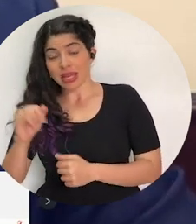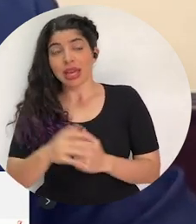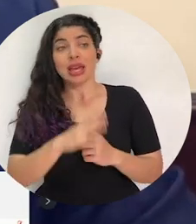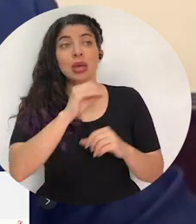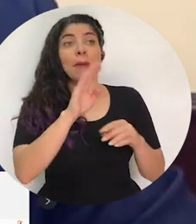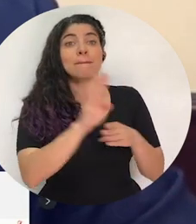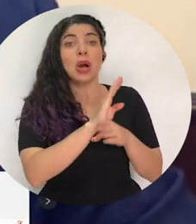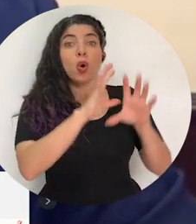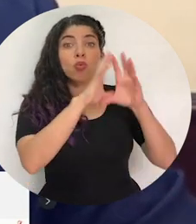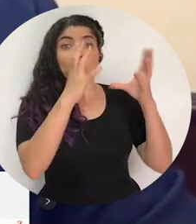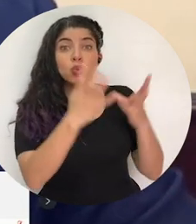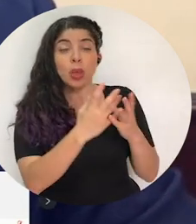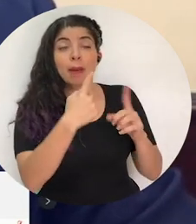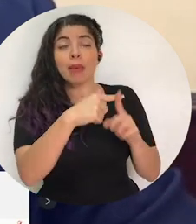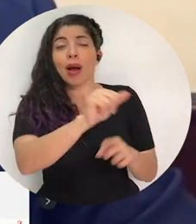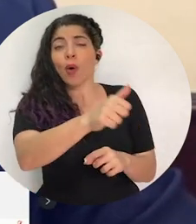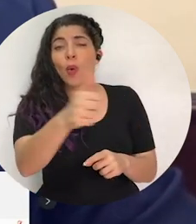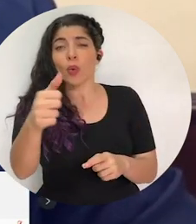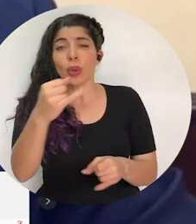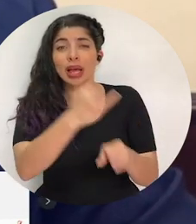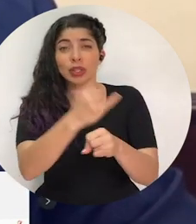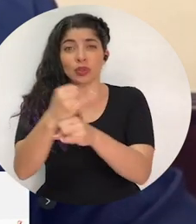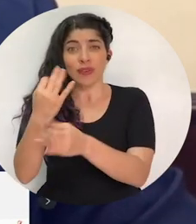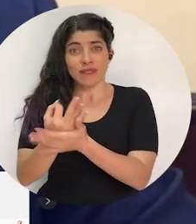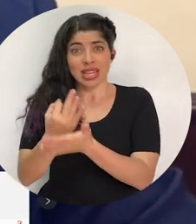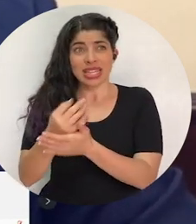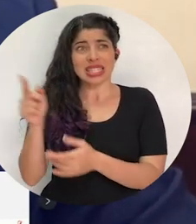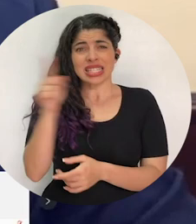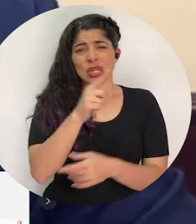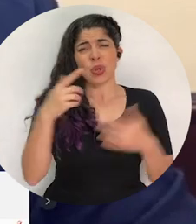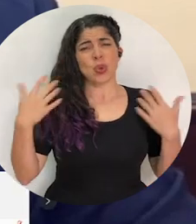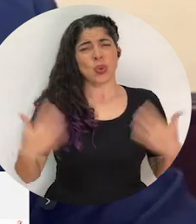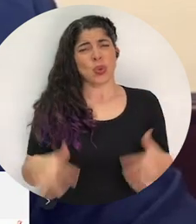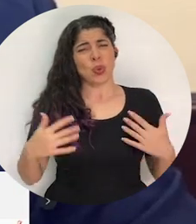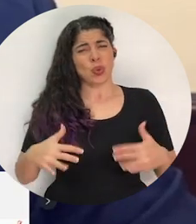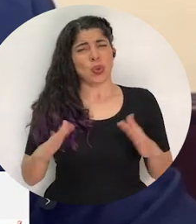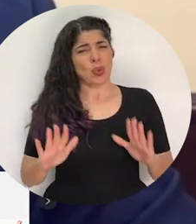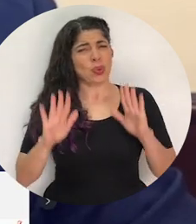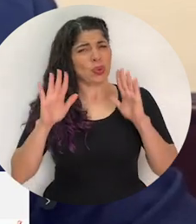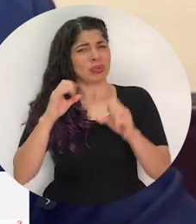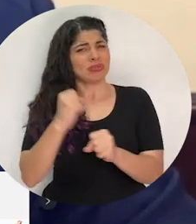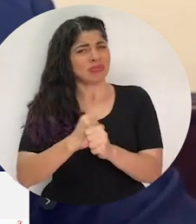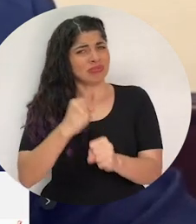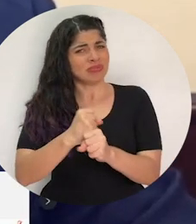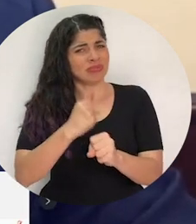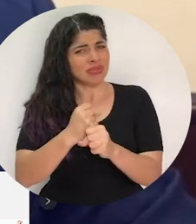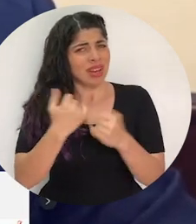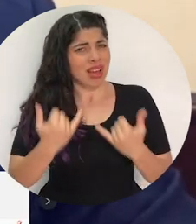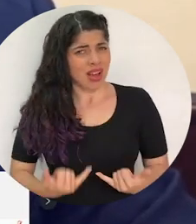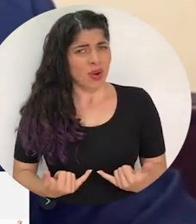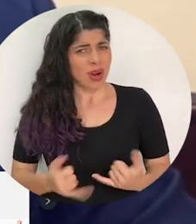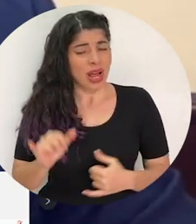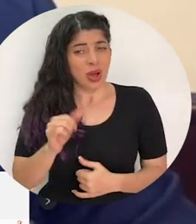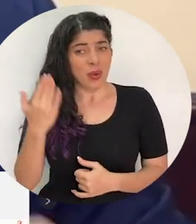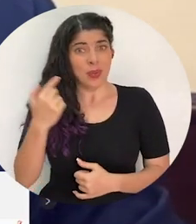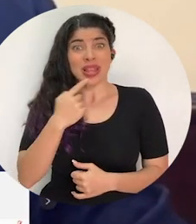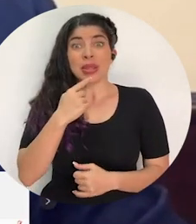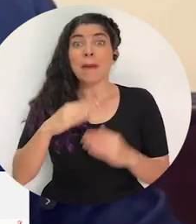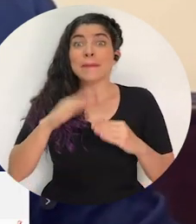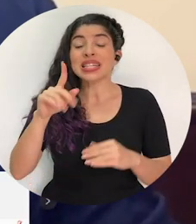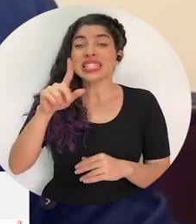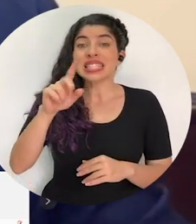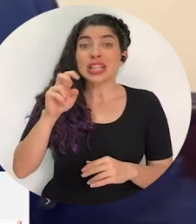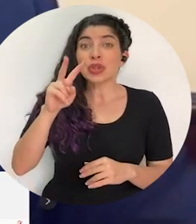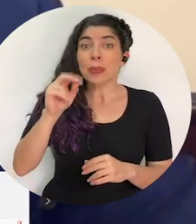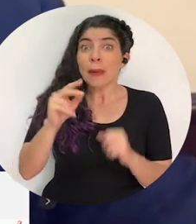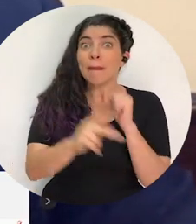World Bank and other financial institutions are doing an extraordinary work today. As I mentioned,